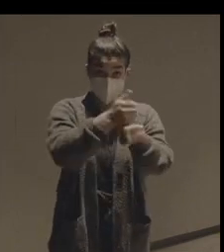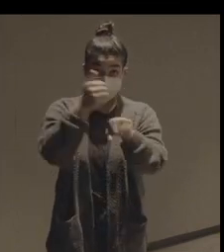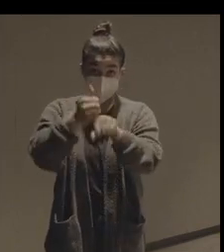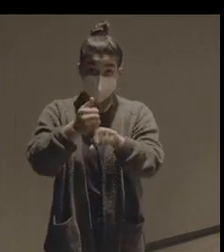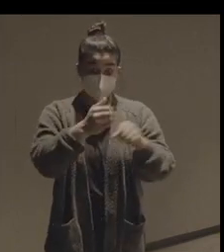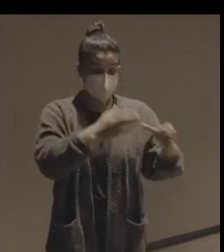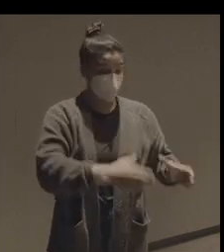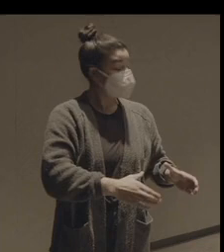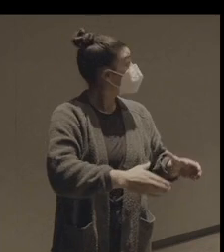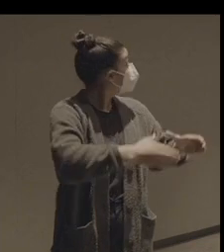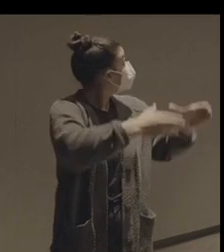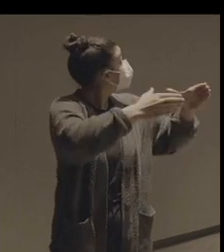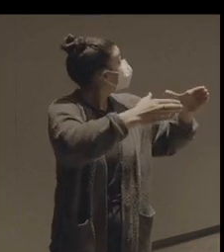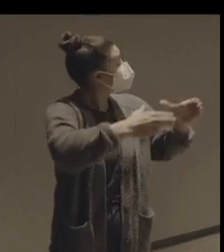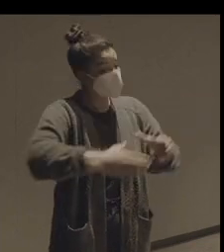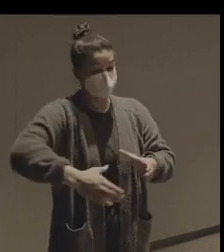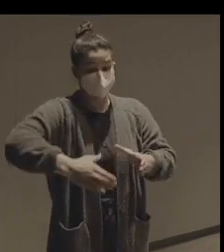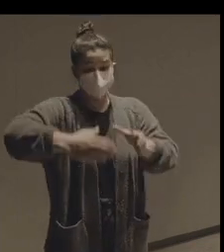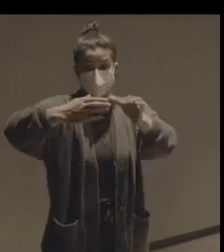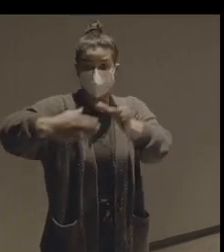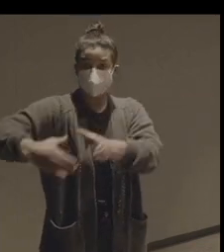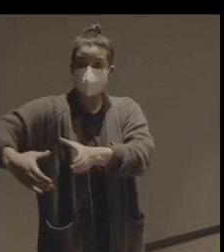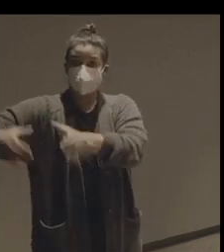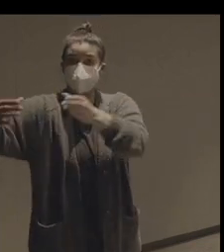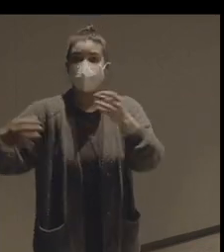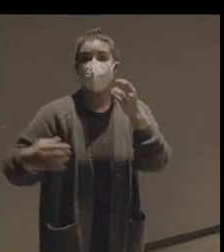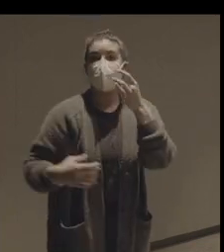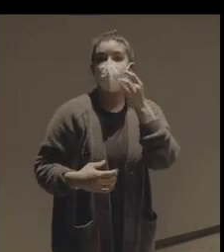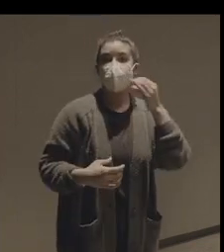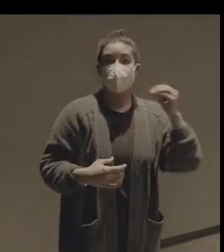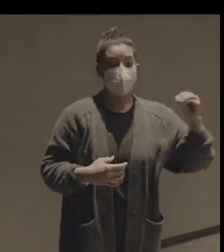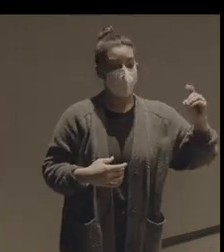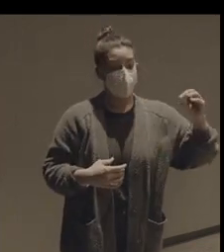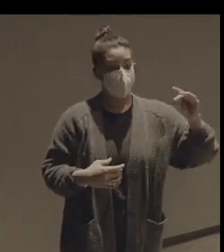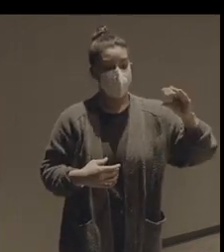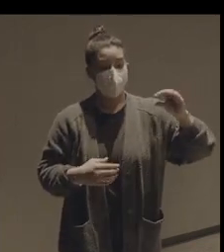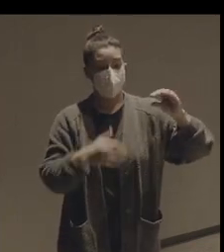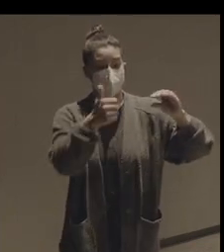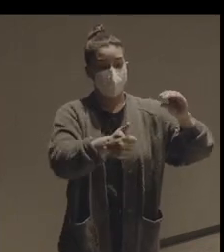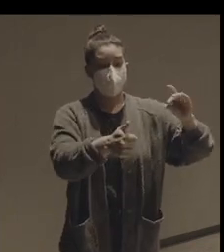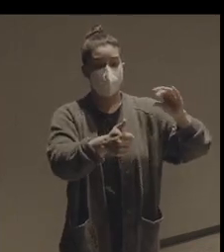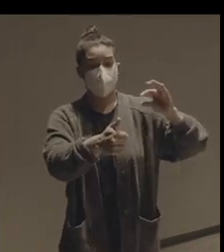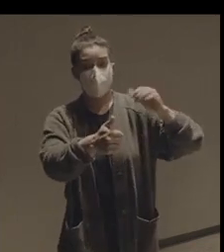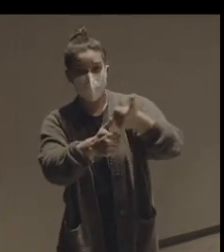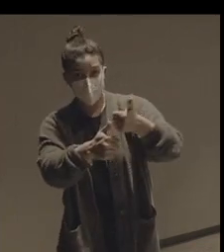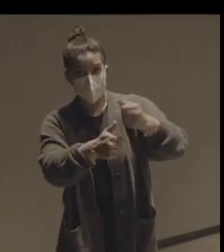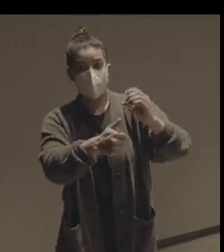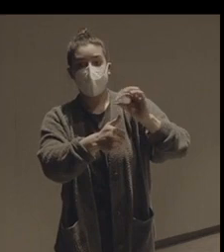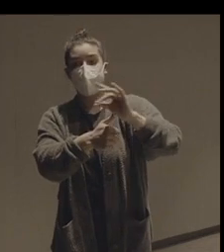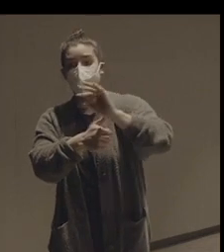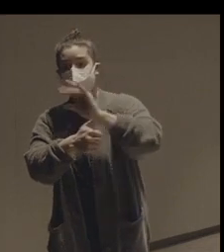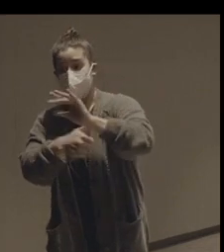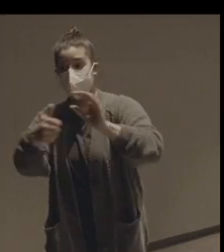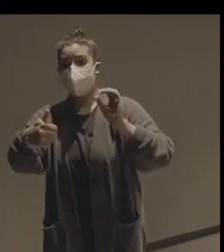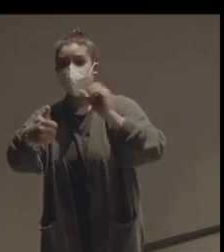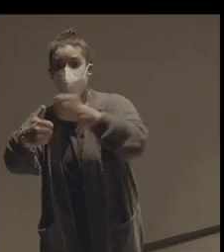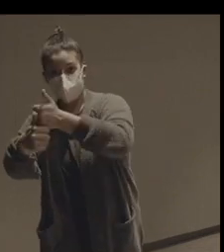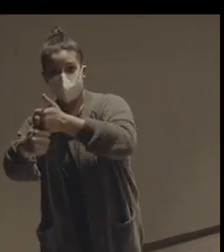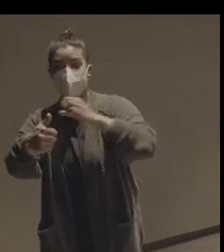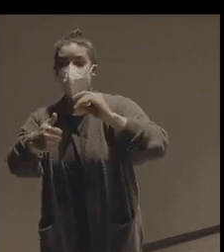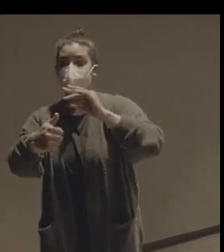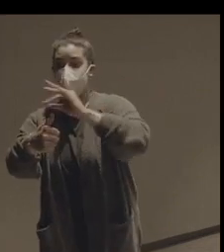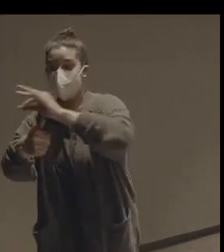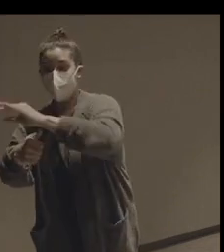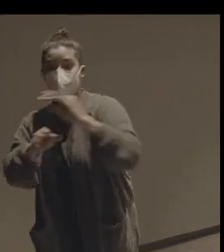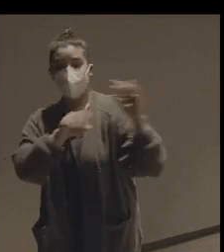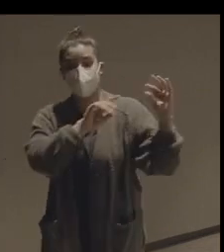I would like to look at the cultural context the work grew out of, look at the work in relationship to a few of Helen's colleagues,